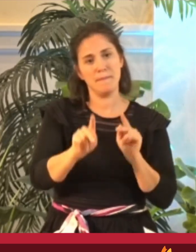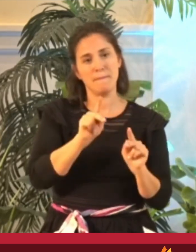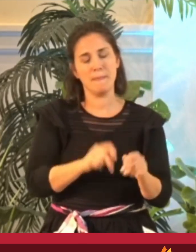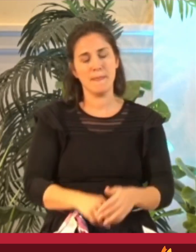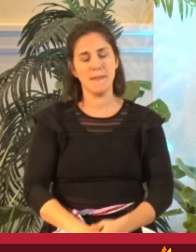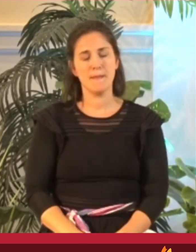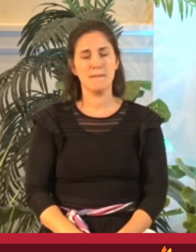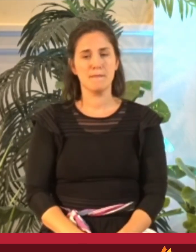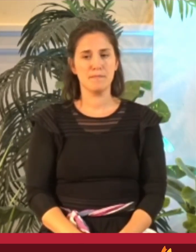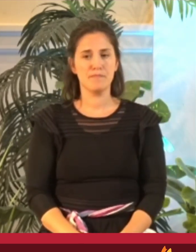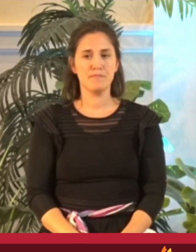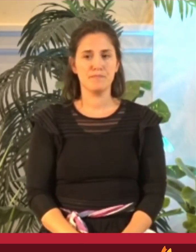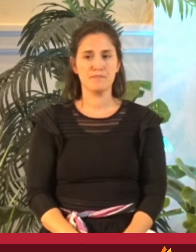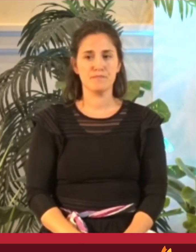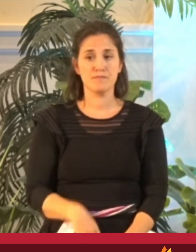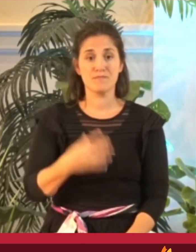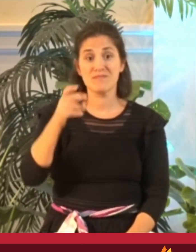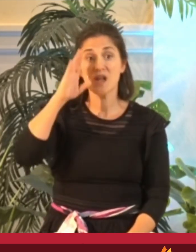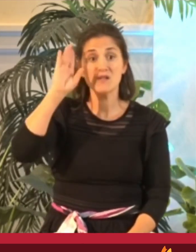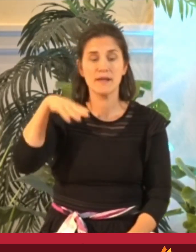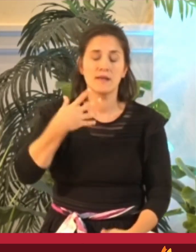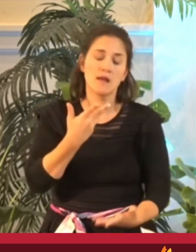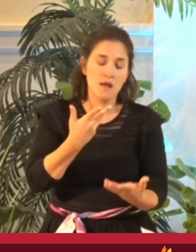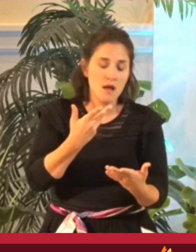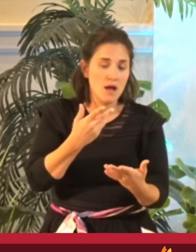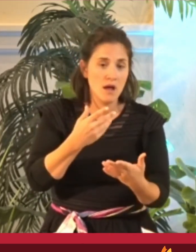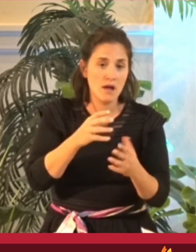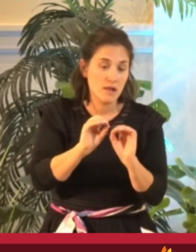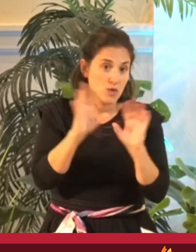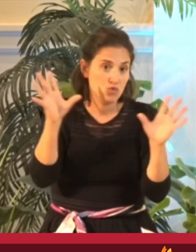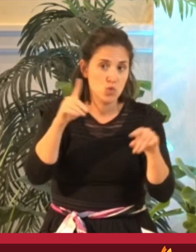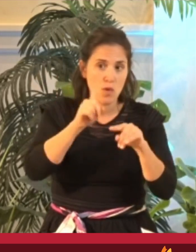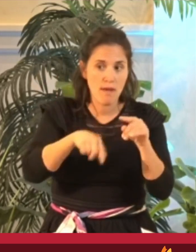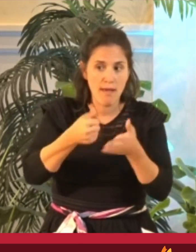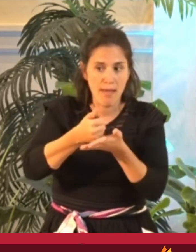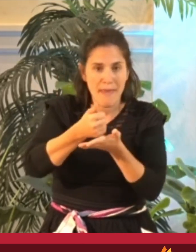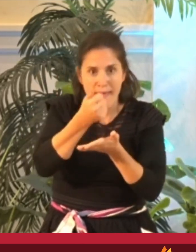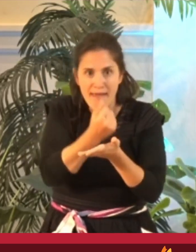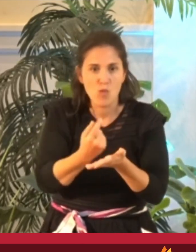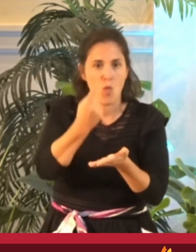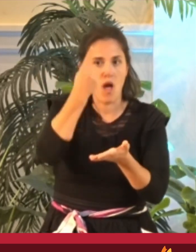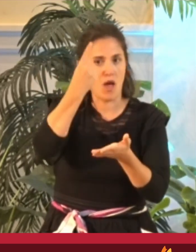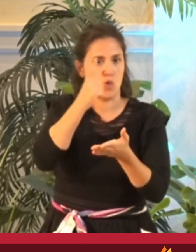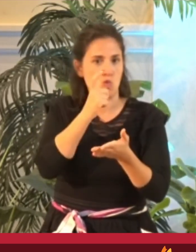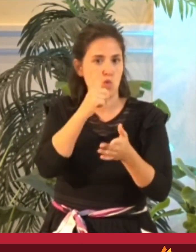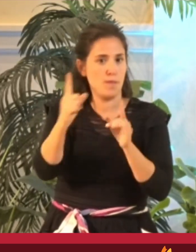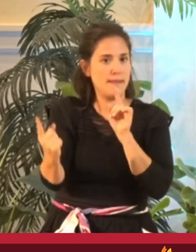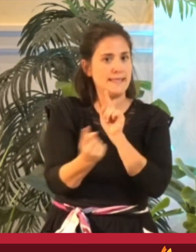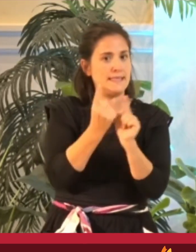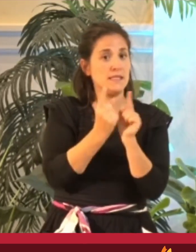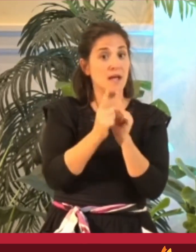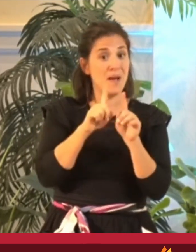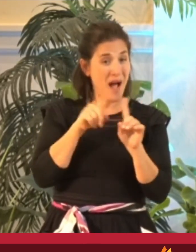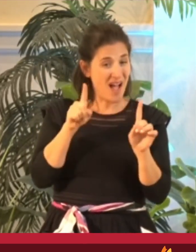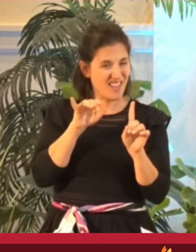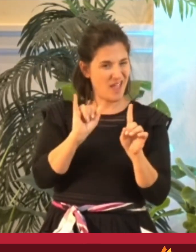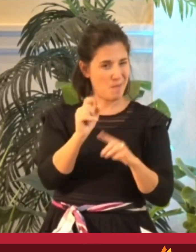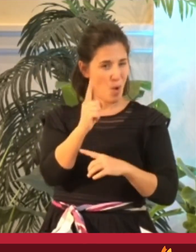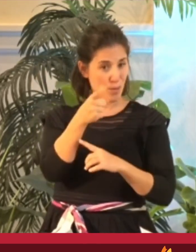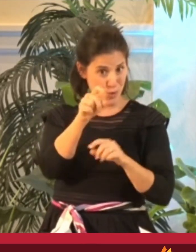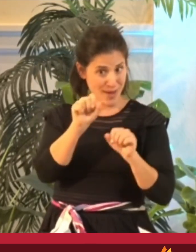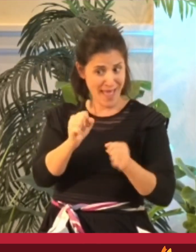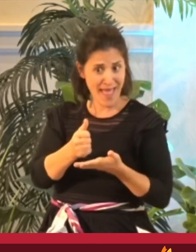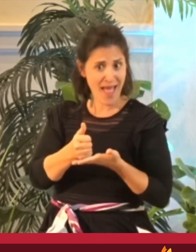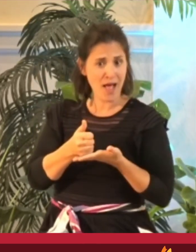Now, we can't help everyone we meet, but when we can and when we do, we feel more alive, more